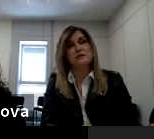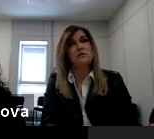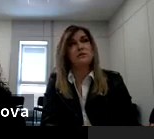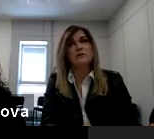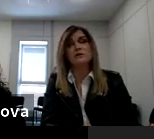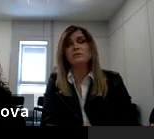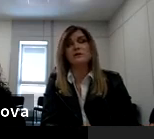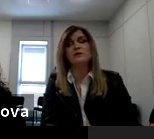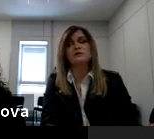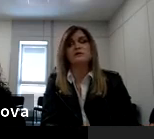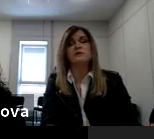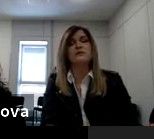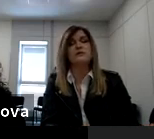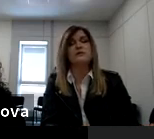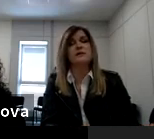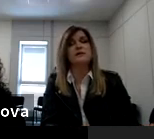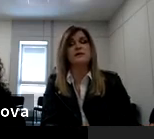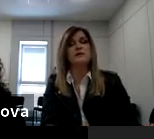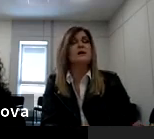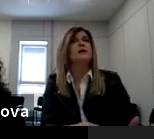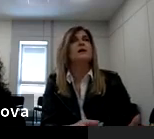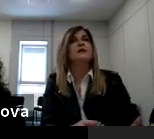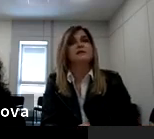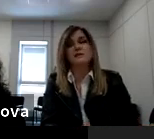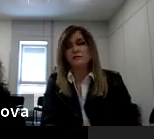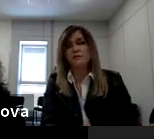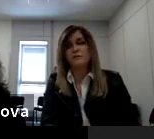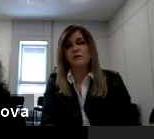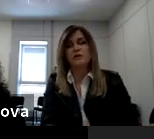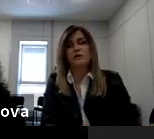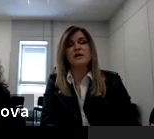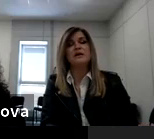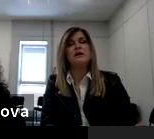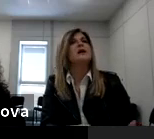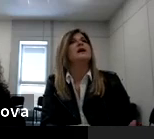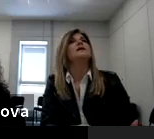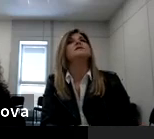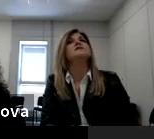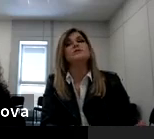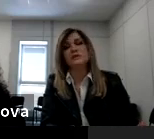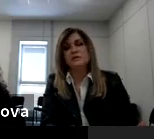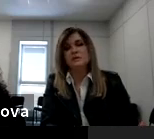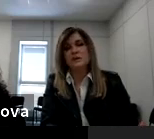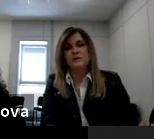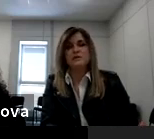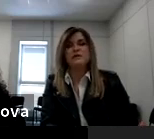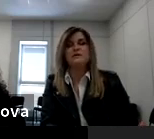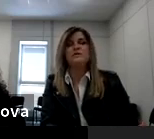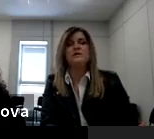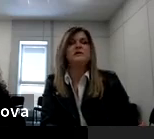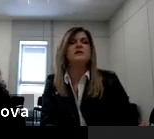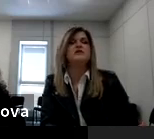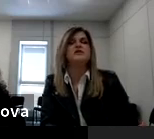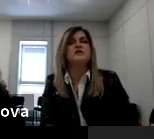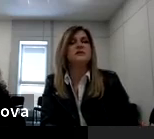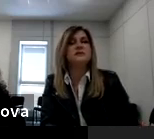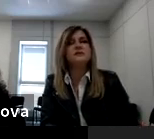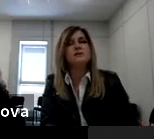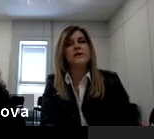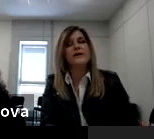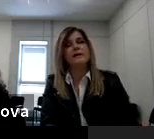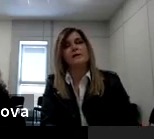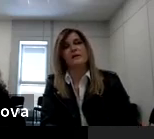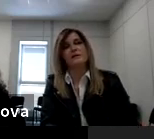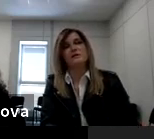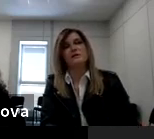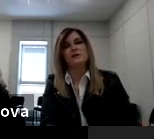install the luminaires on the facade, the system will be working and you will decide that you need a shield